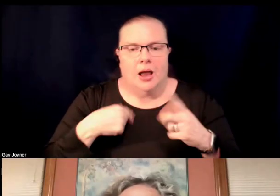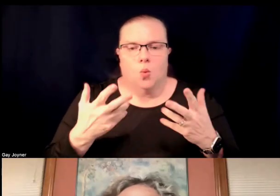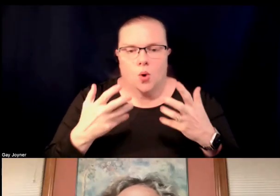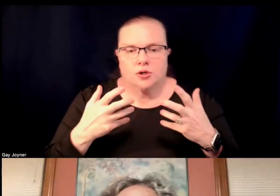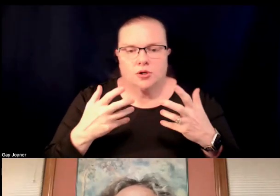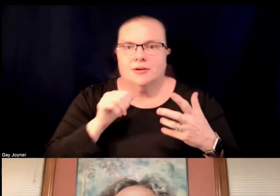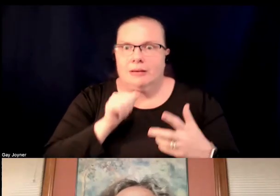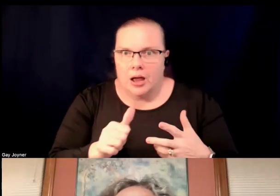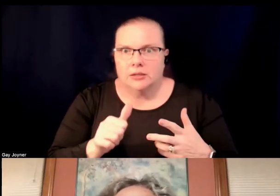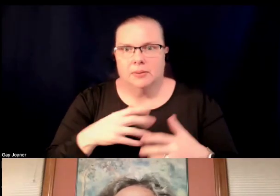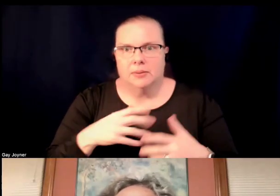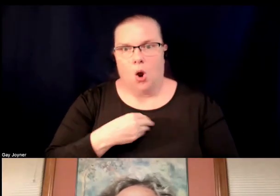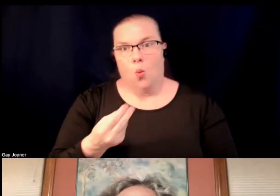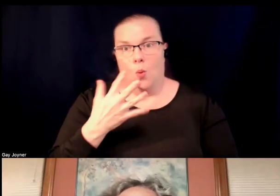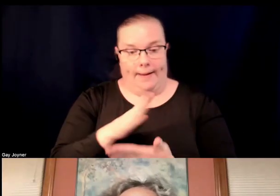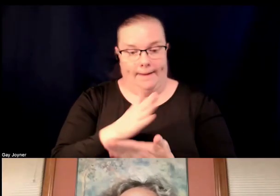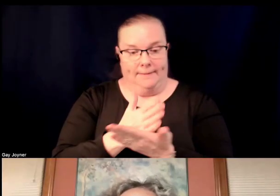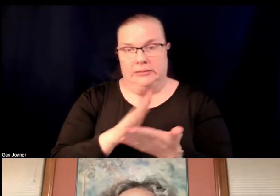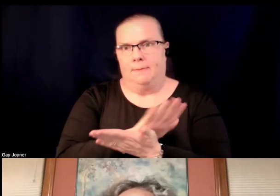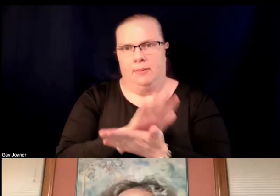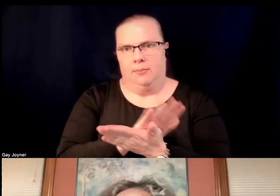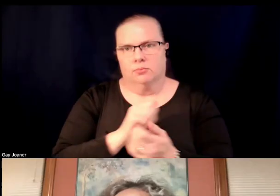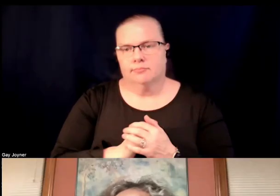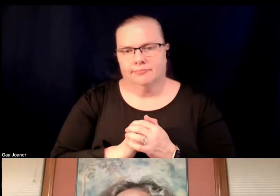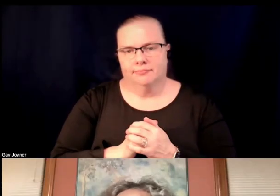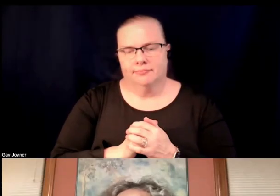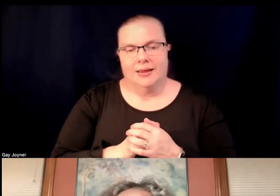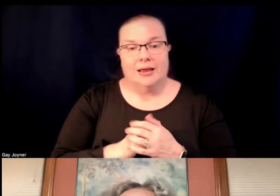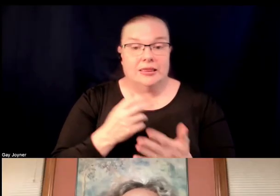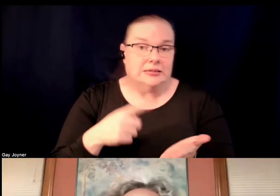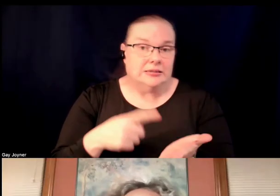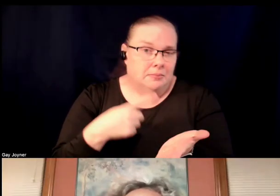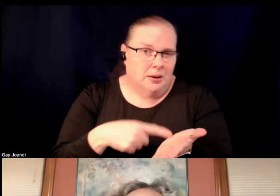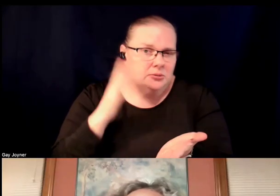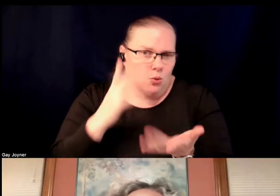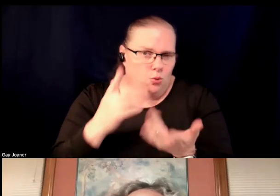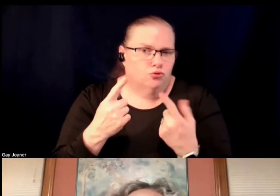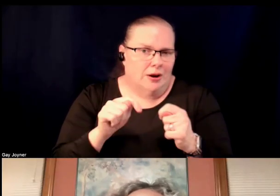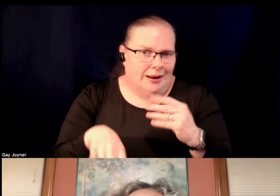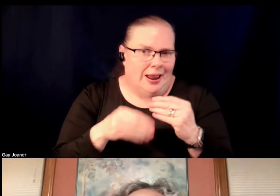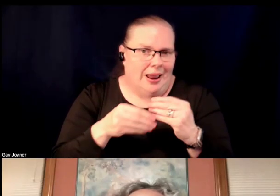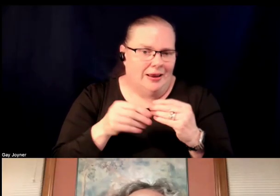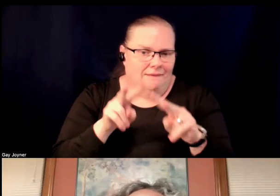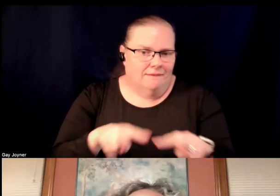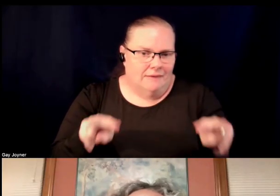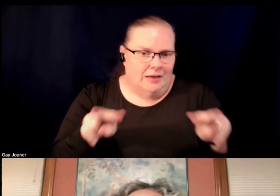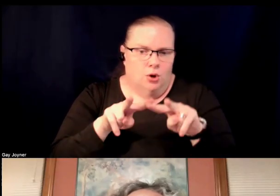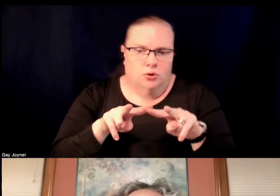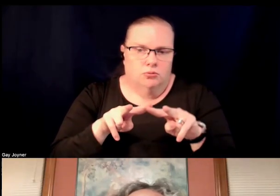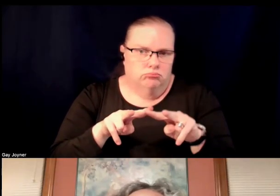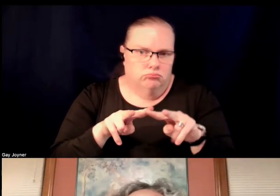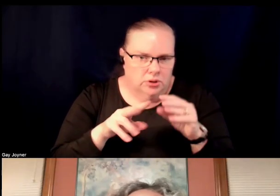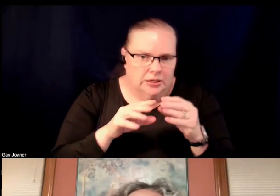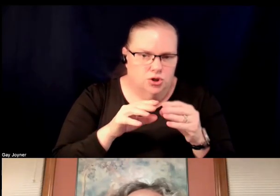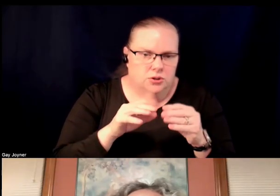piece of paper. And sometimes I'll go a step further and try to add some value in there, using the same color. So I'll just go over it once the watercolor